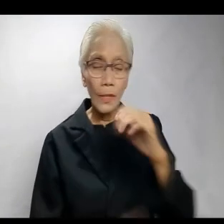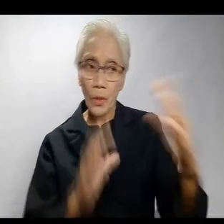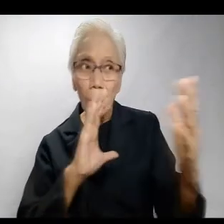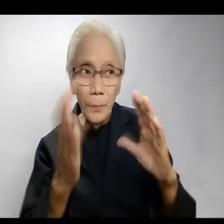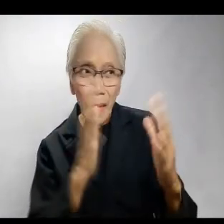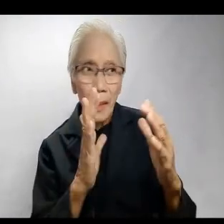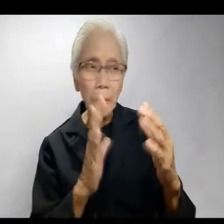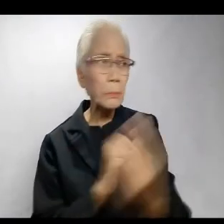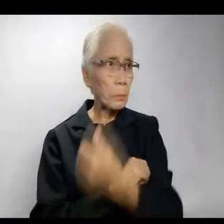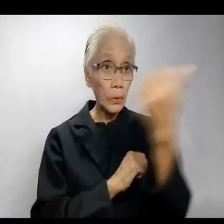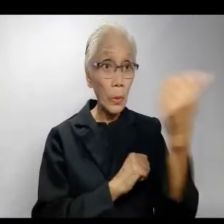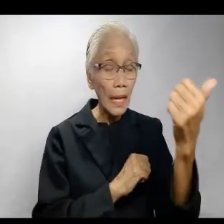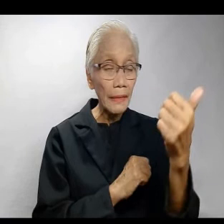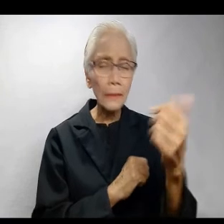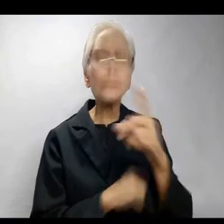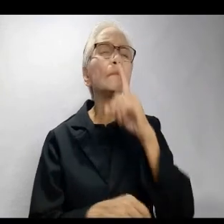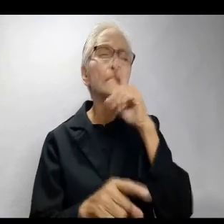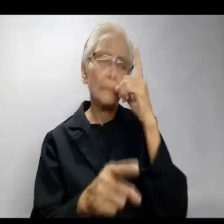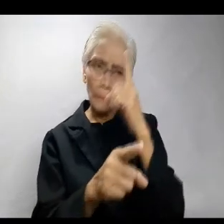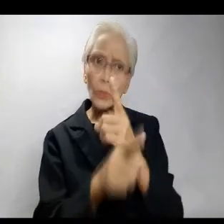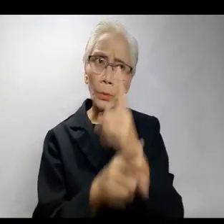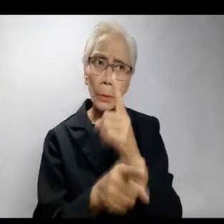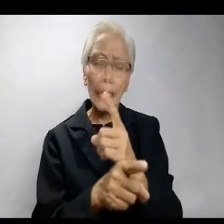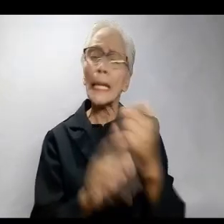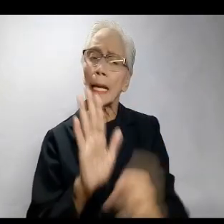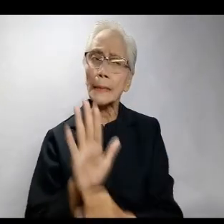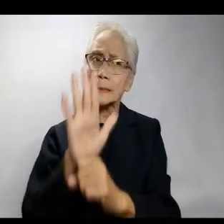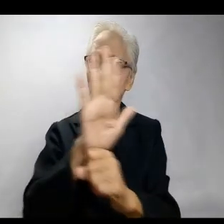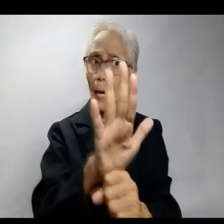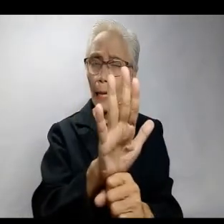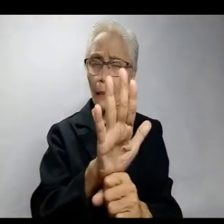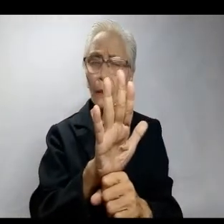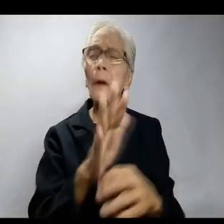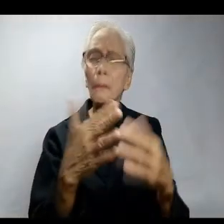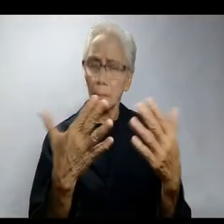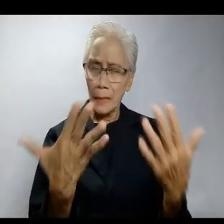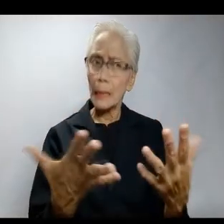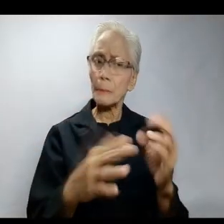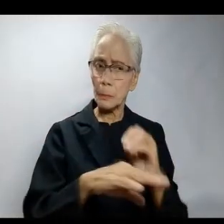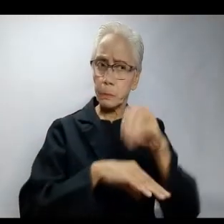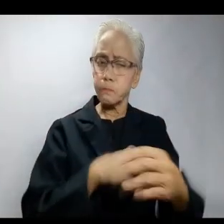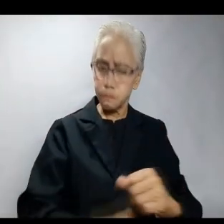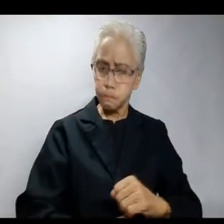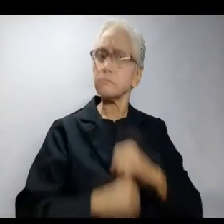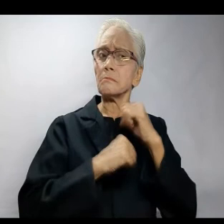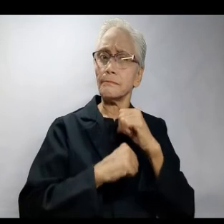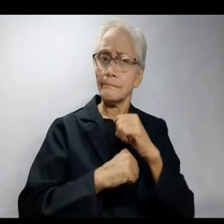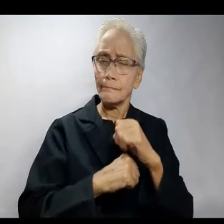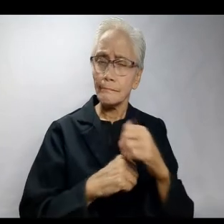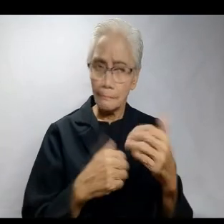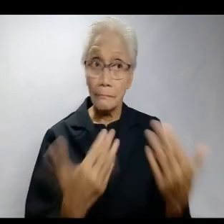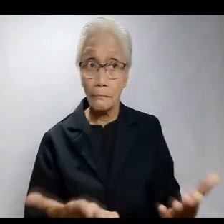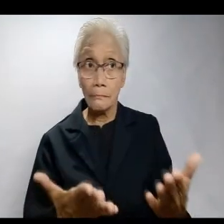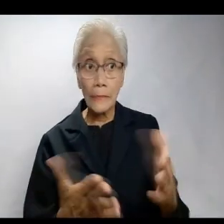His attitude of always comparing himself to others is indeed a sign of being